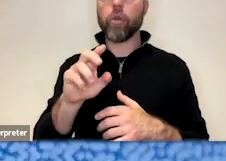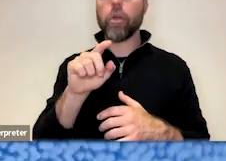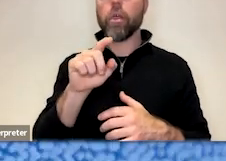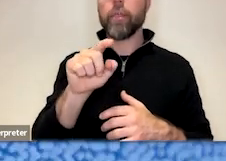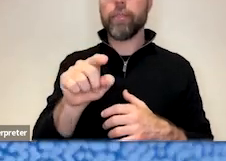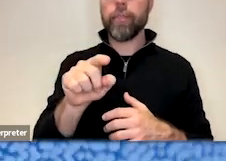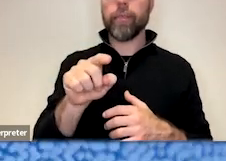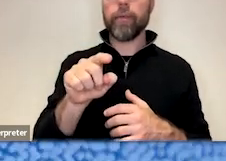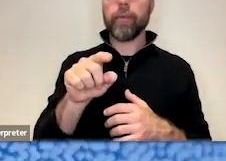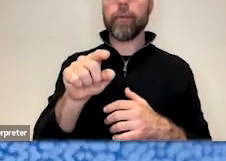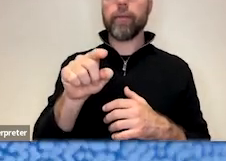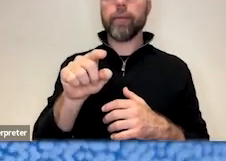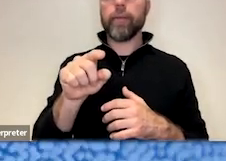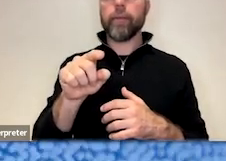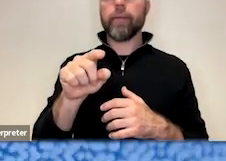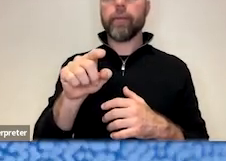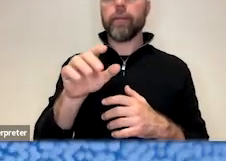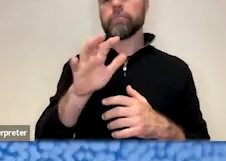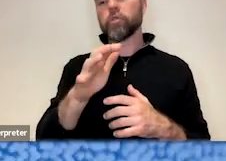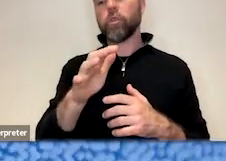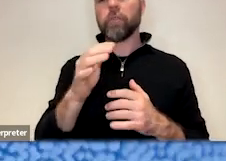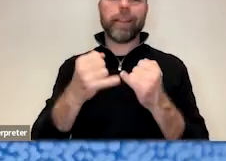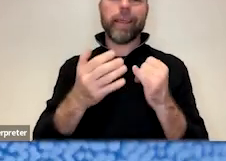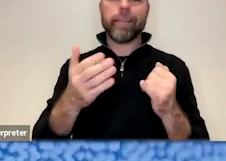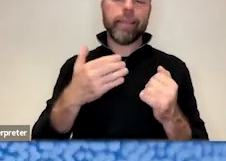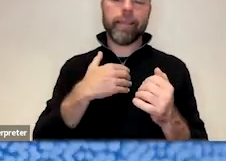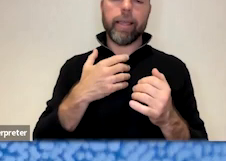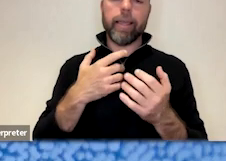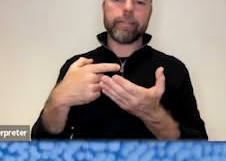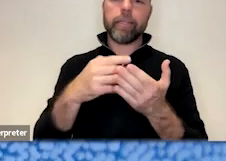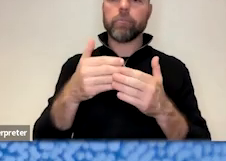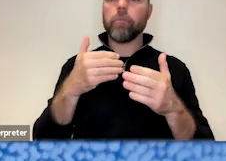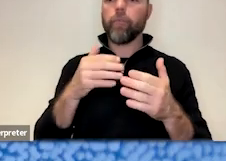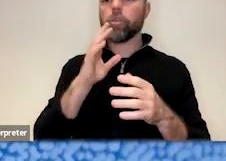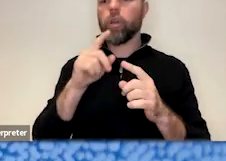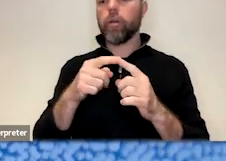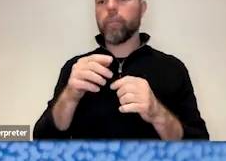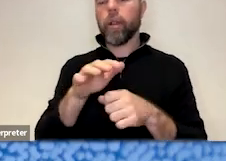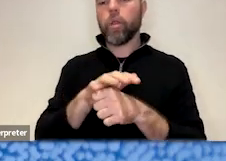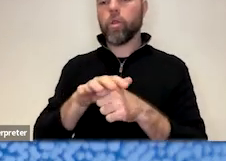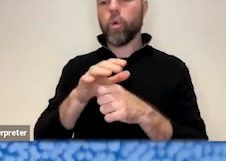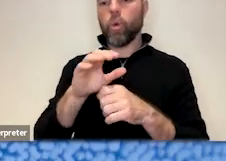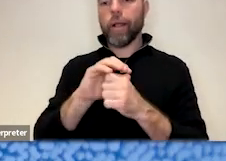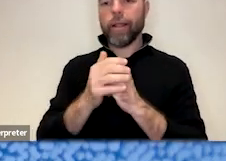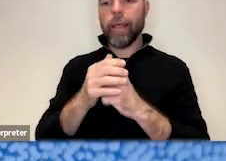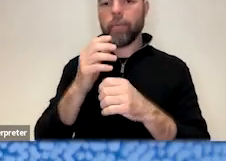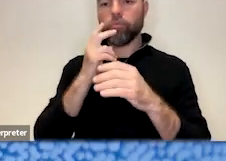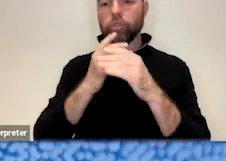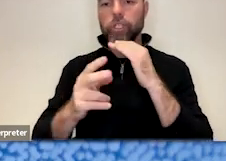is going to be sort of the last thing I talk about before I get into our local climate projection tool and our report